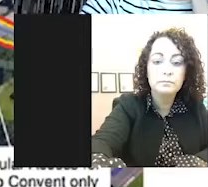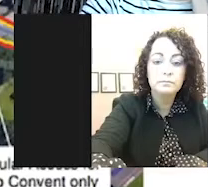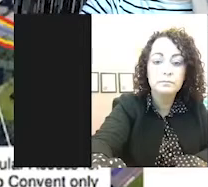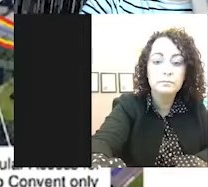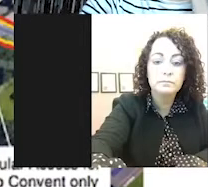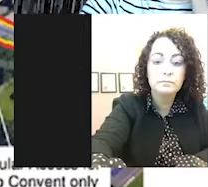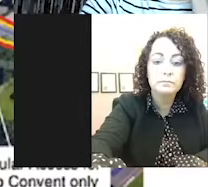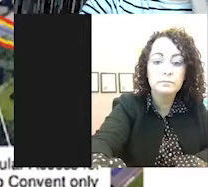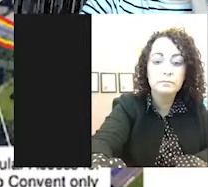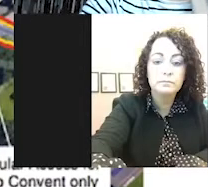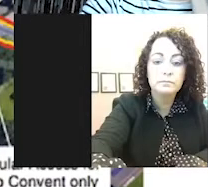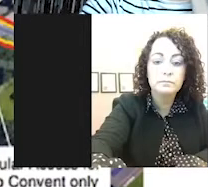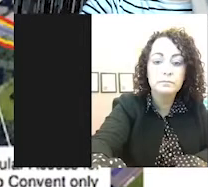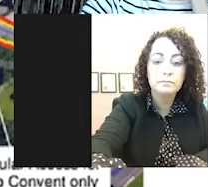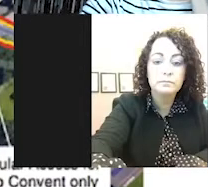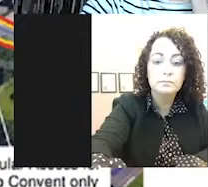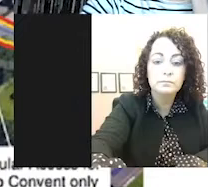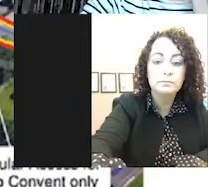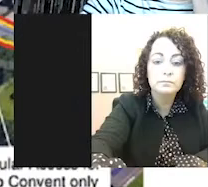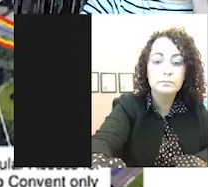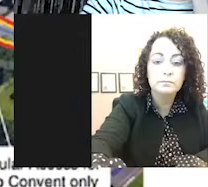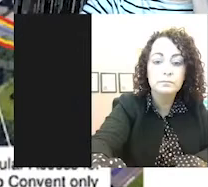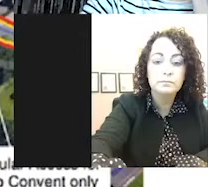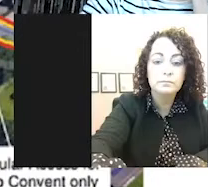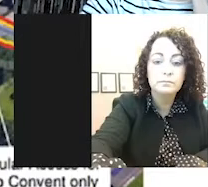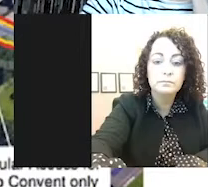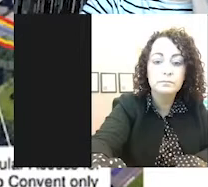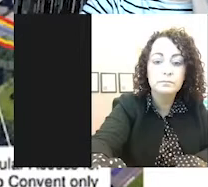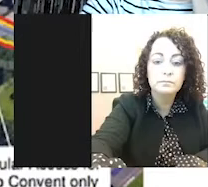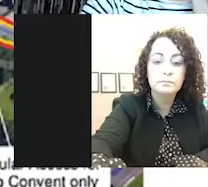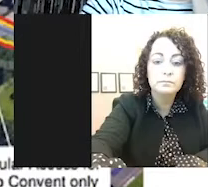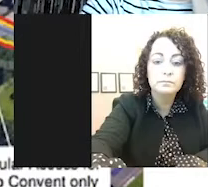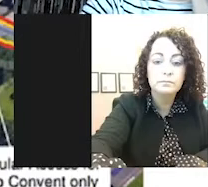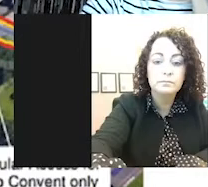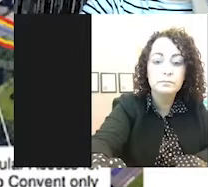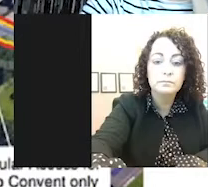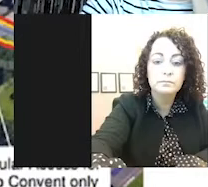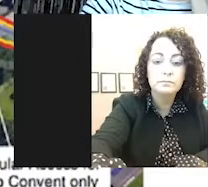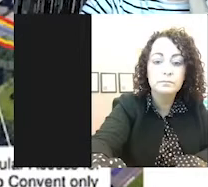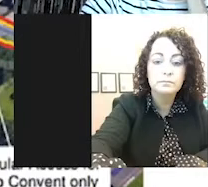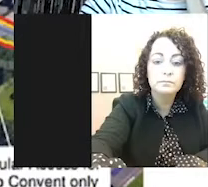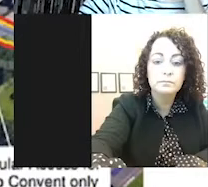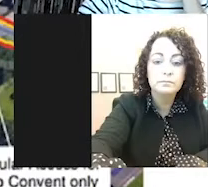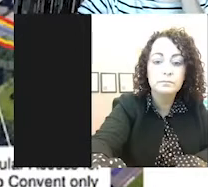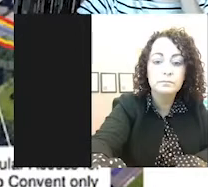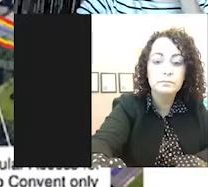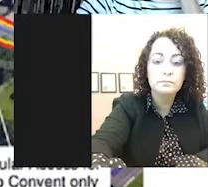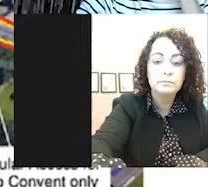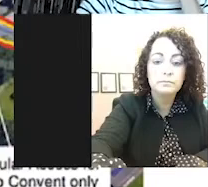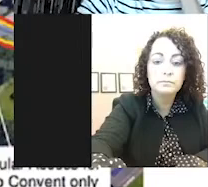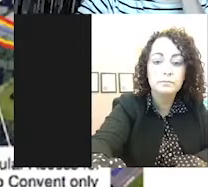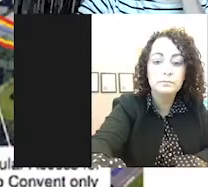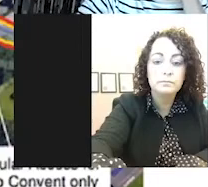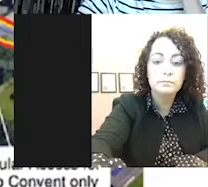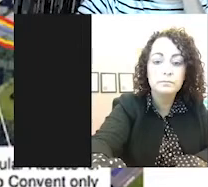centre during lunch breaks or in the evening time, that they're not jumping into their cars the whole time. And to replicate the new park to the city centre connectivity,